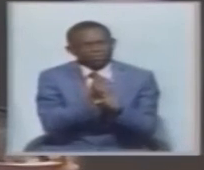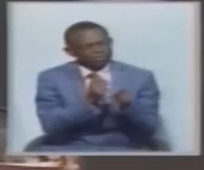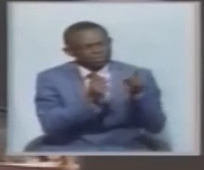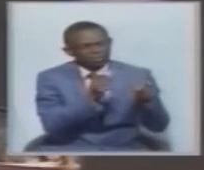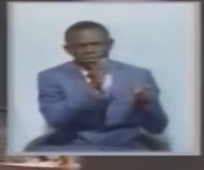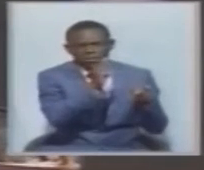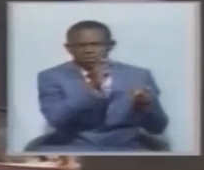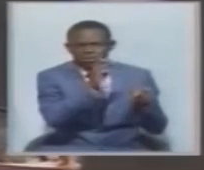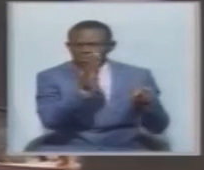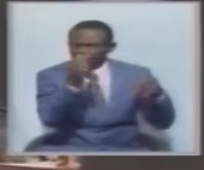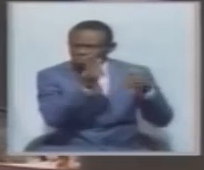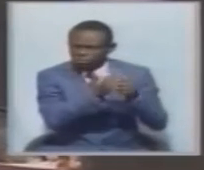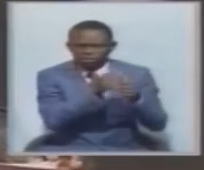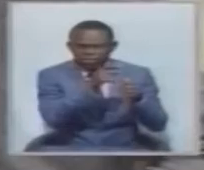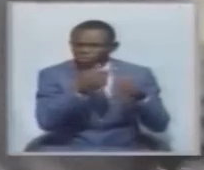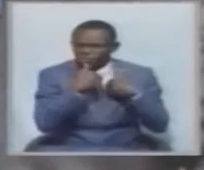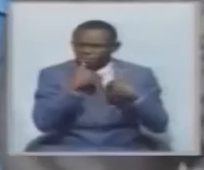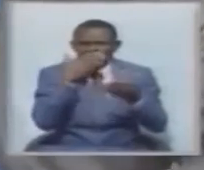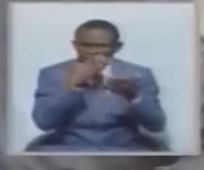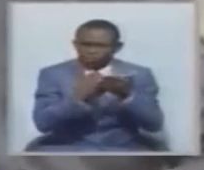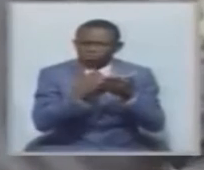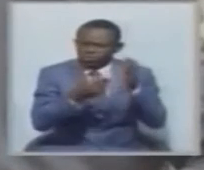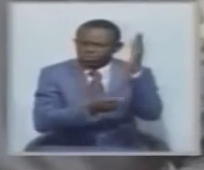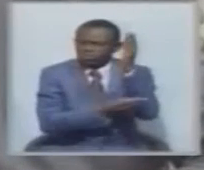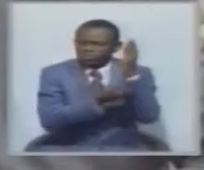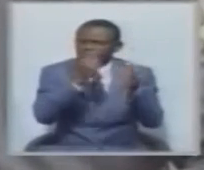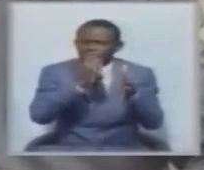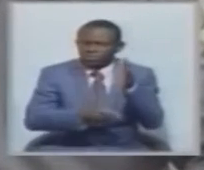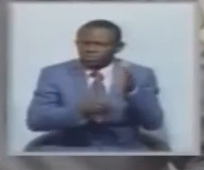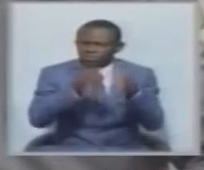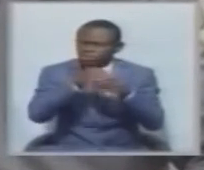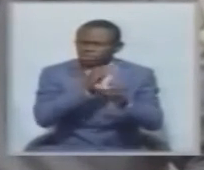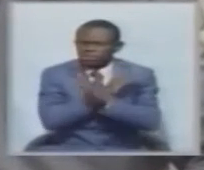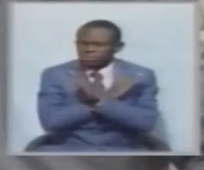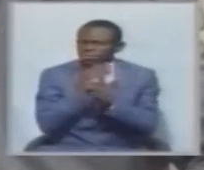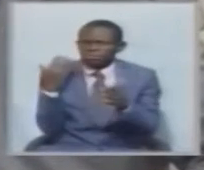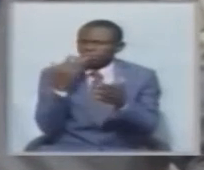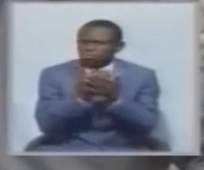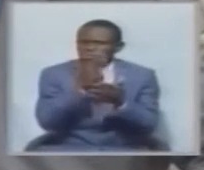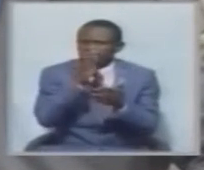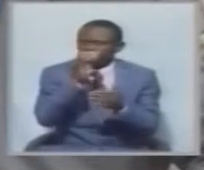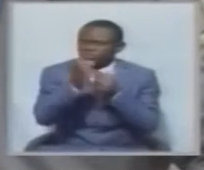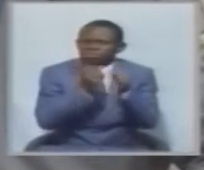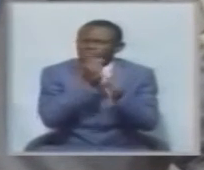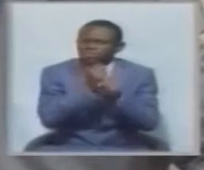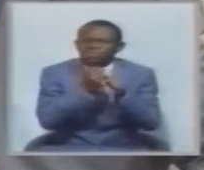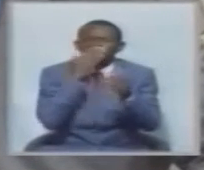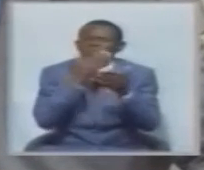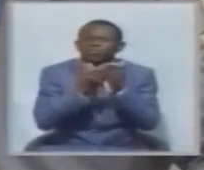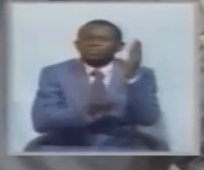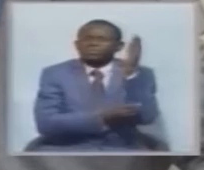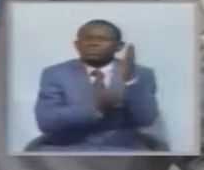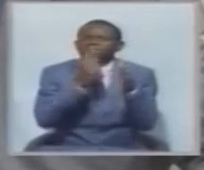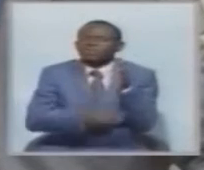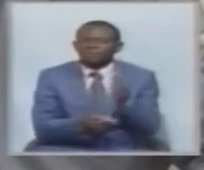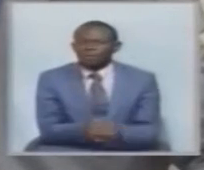this? Sure, there is. I mean, since the early 70s, I think the bank has invested